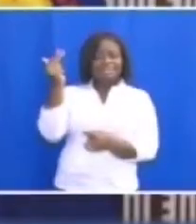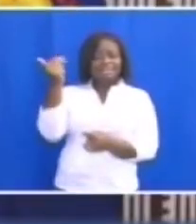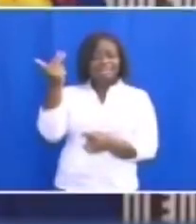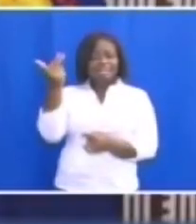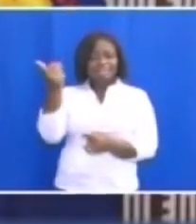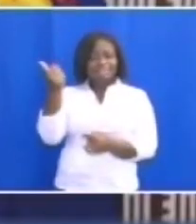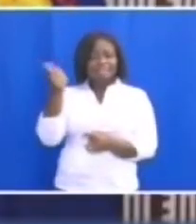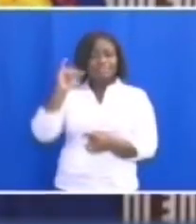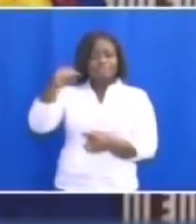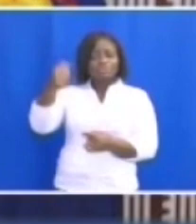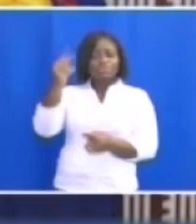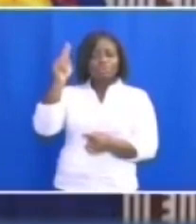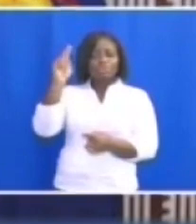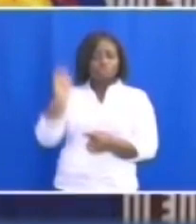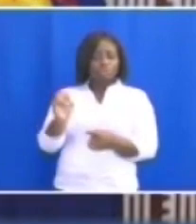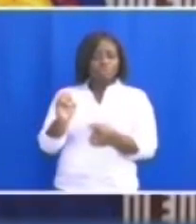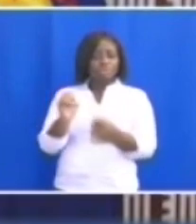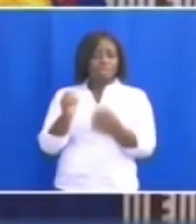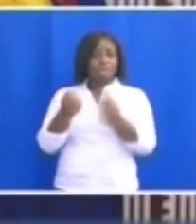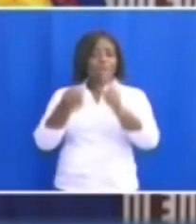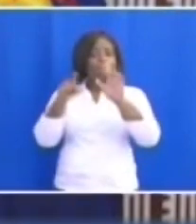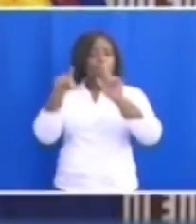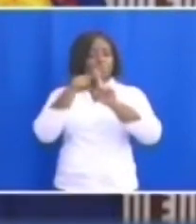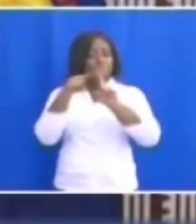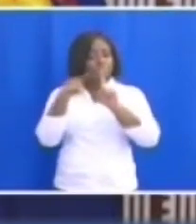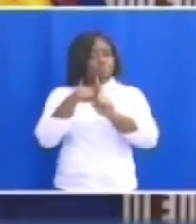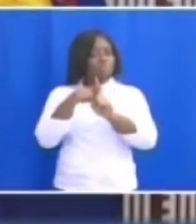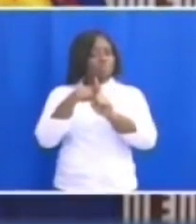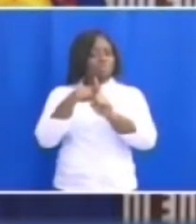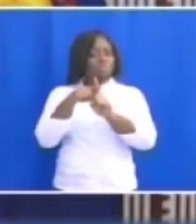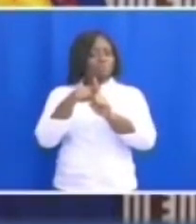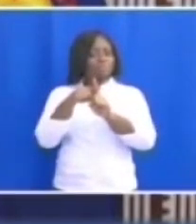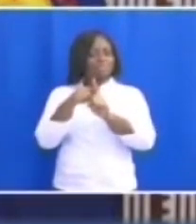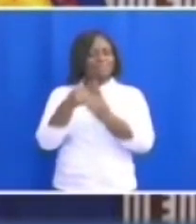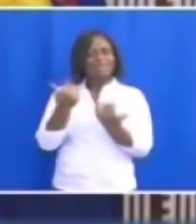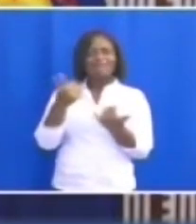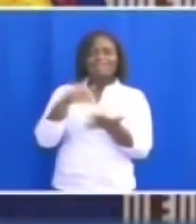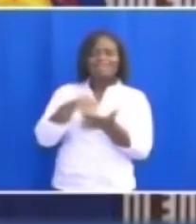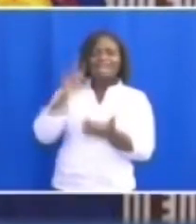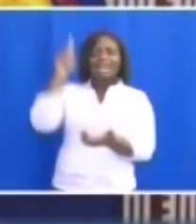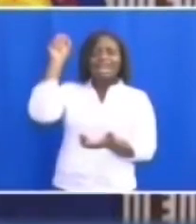the total number of positives cumulatively stands at